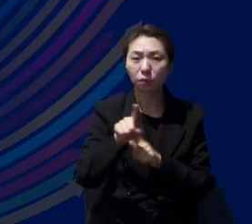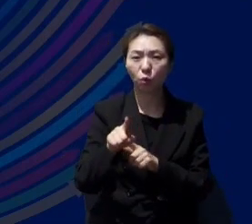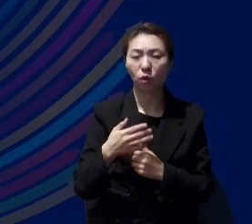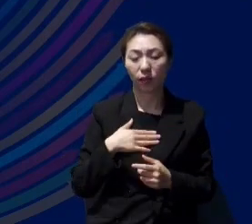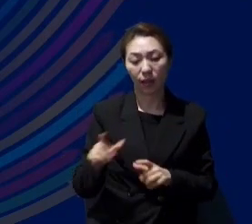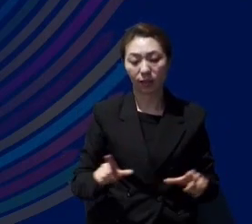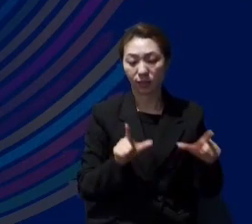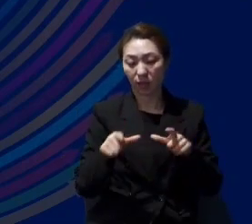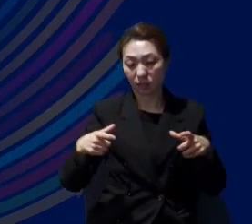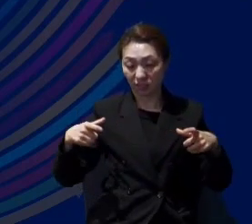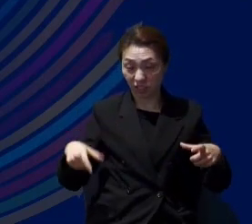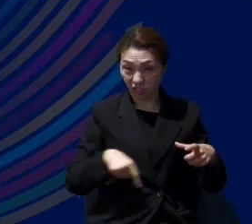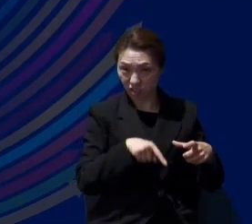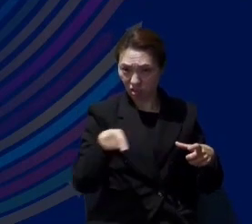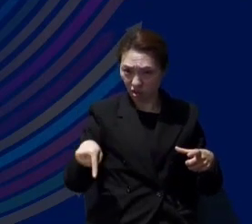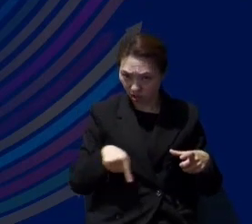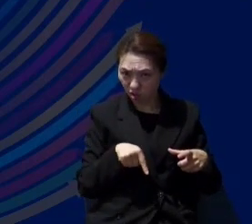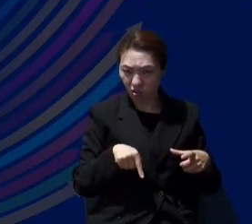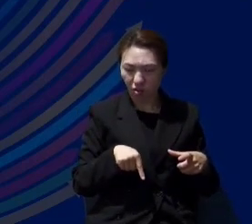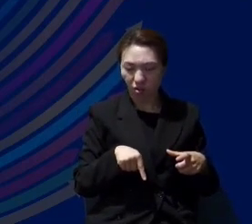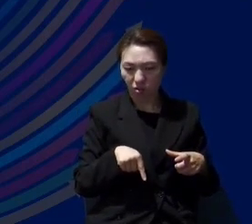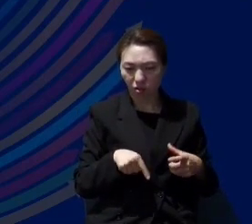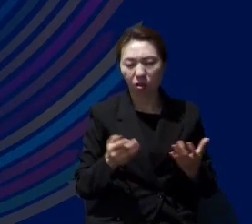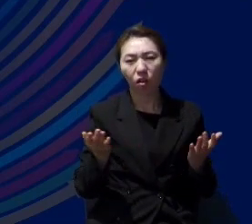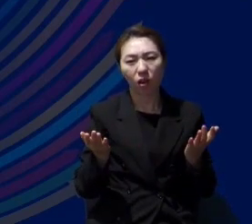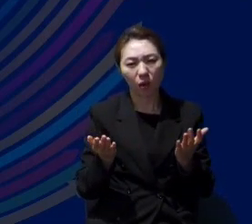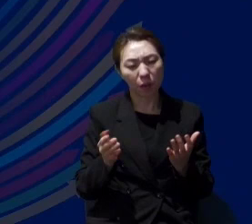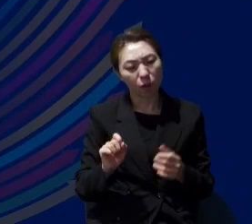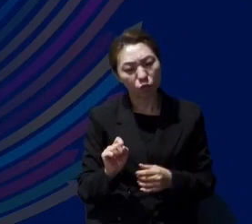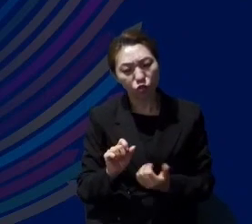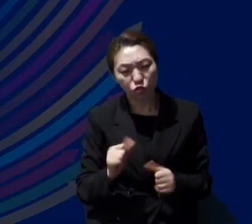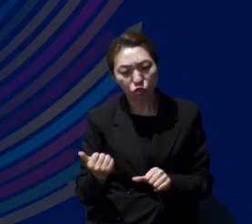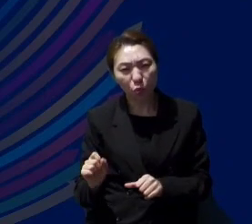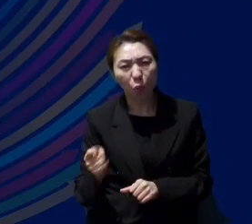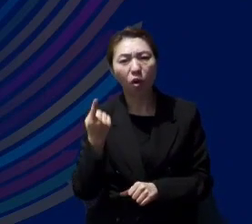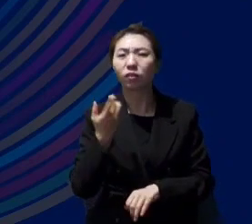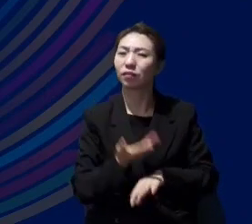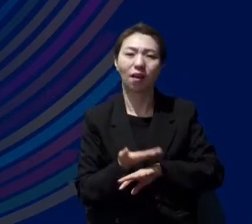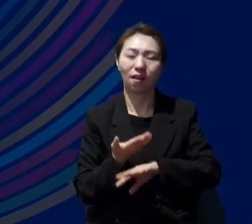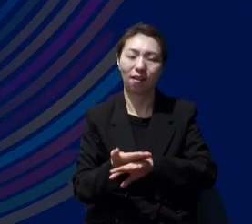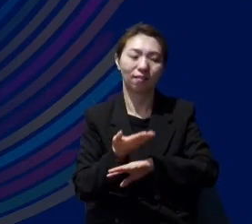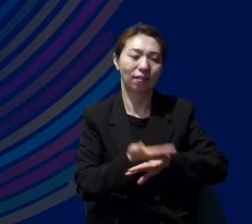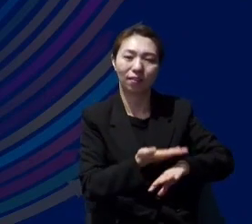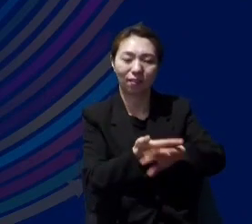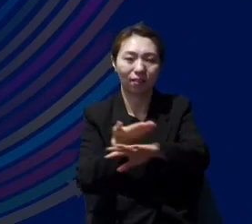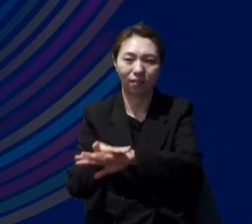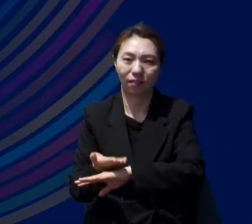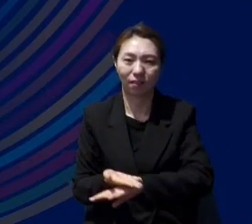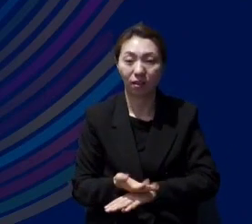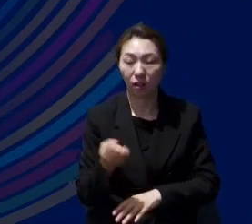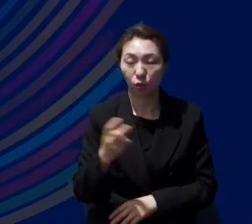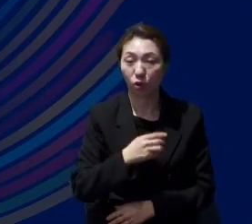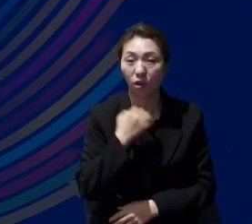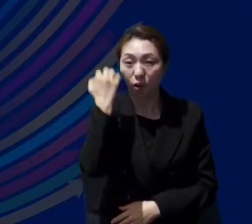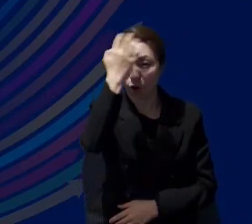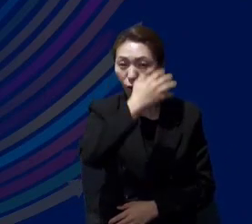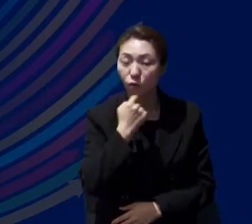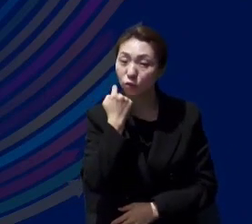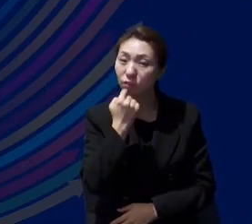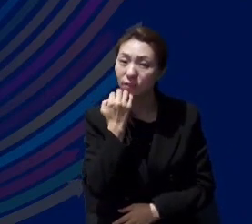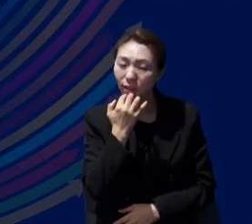the US. And also that varies by cause of death, which you know, I think underscores the utility of looking at this by cause.